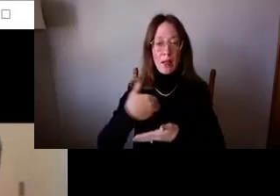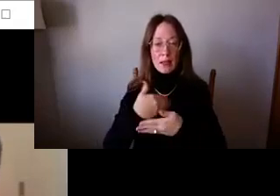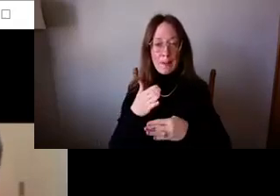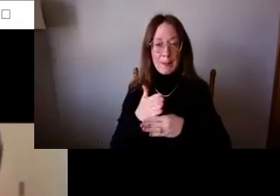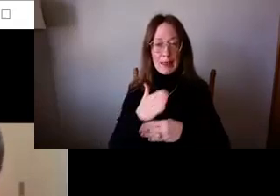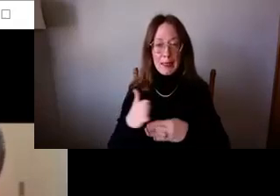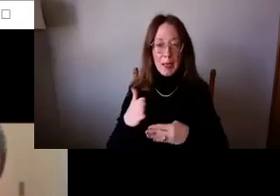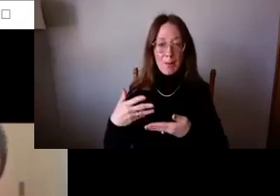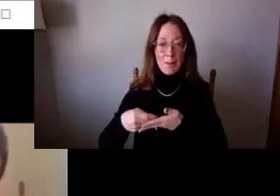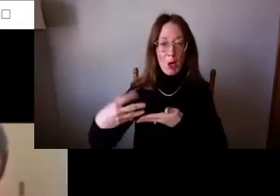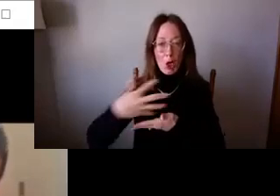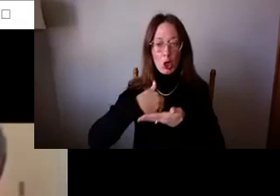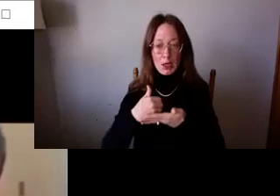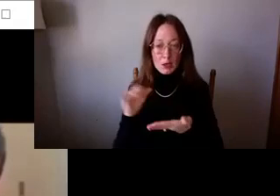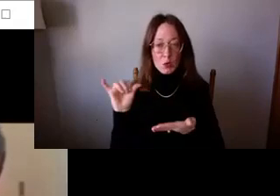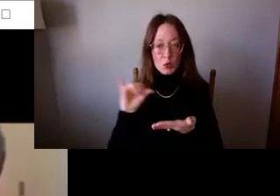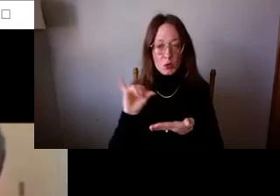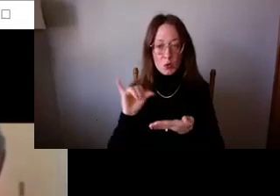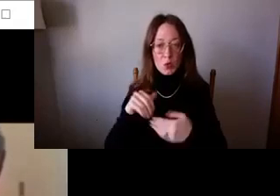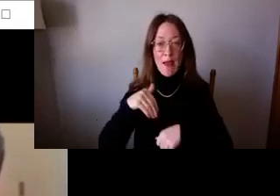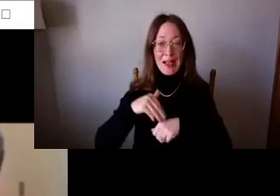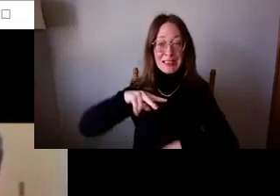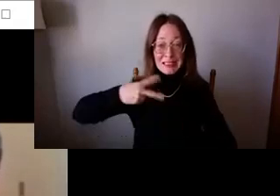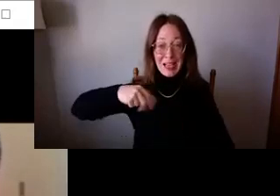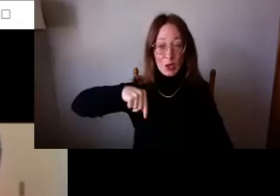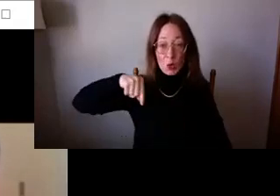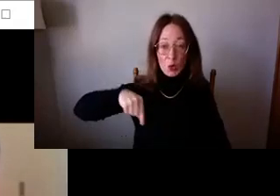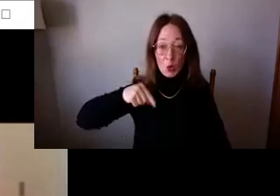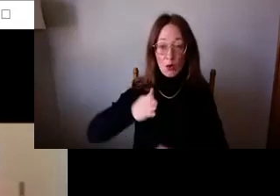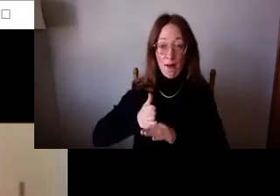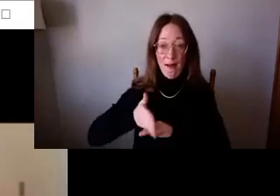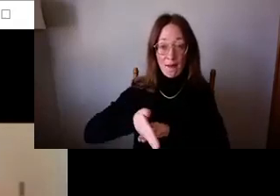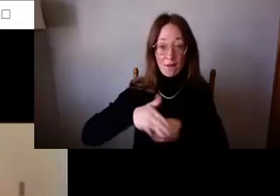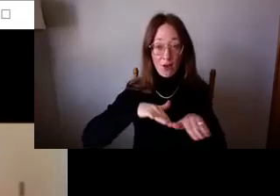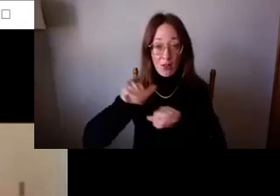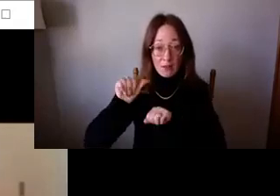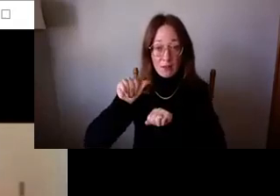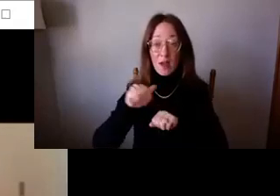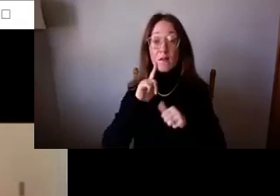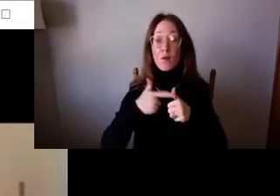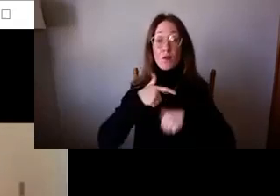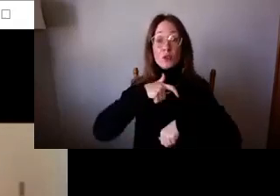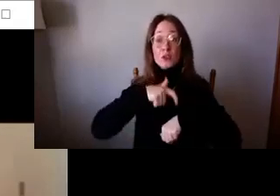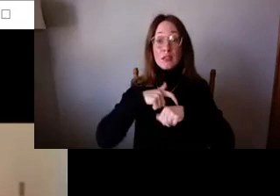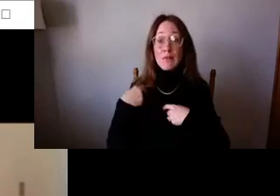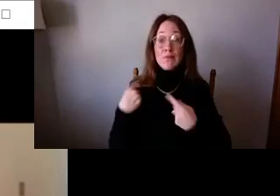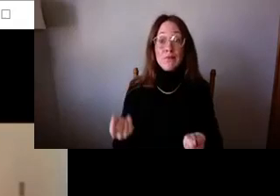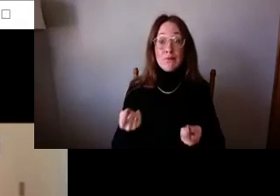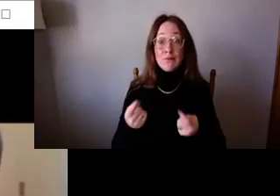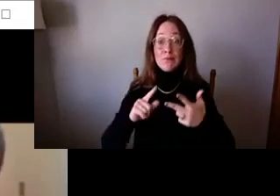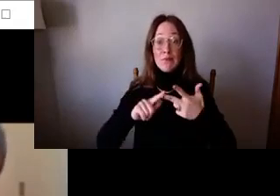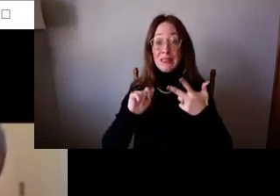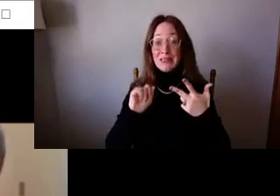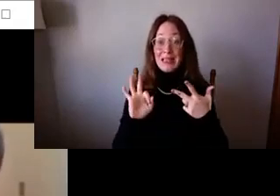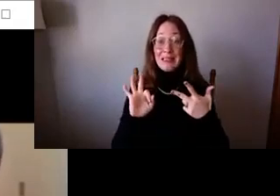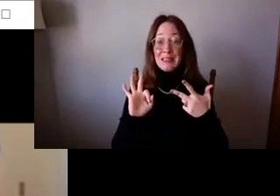2nd quarter after exit in program year 2018. For the first time in program year 19 and moving forward